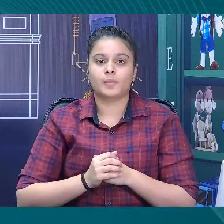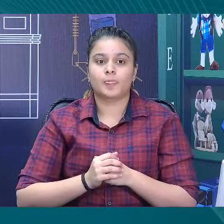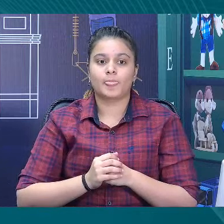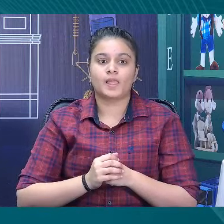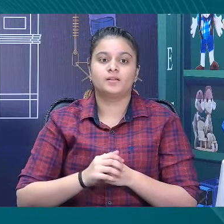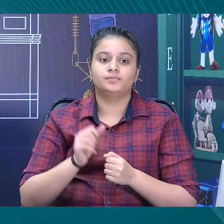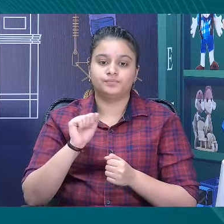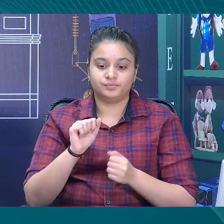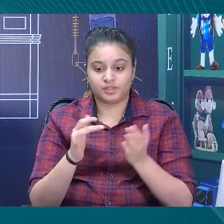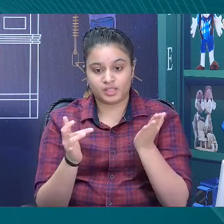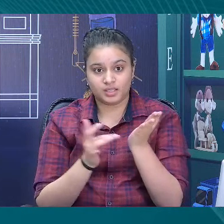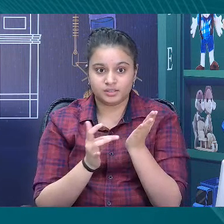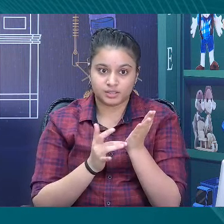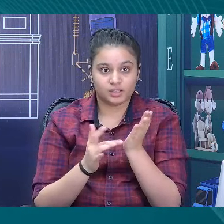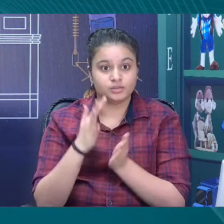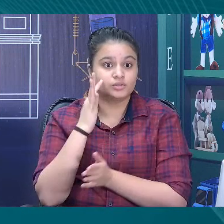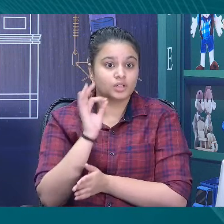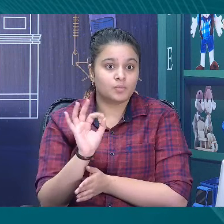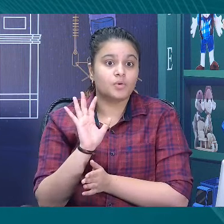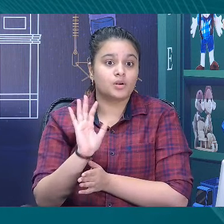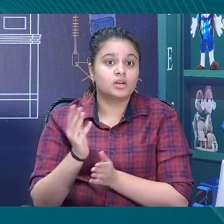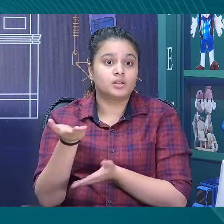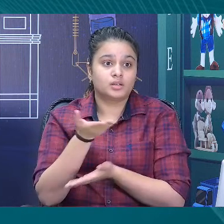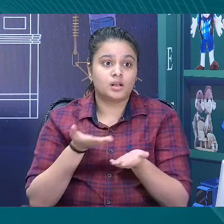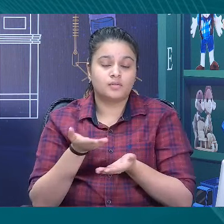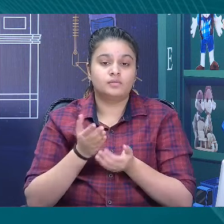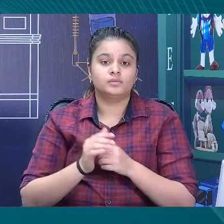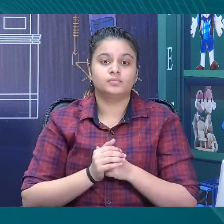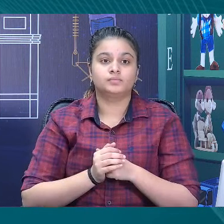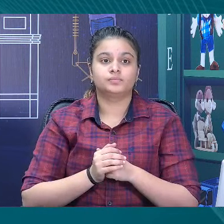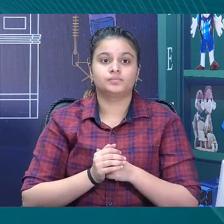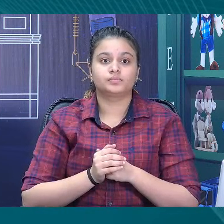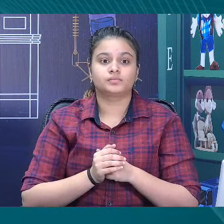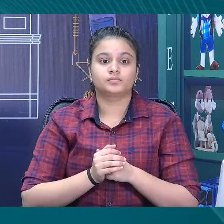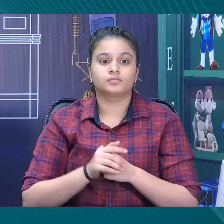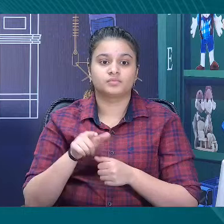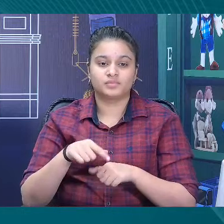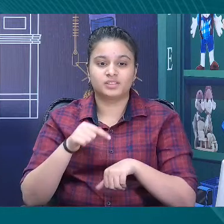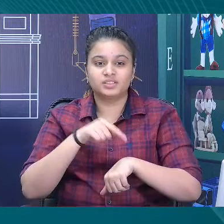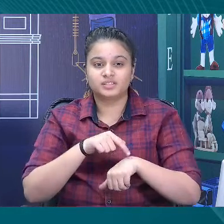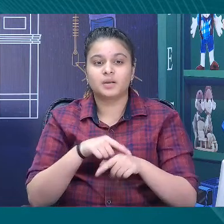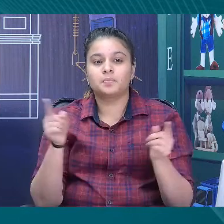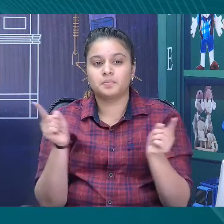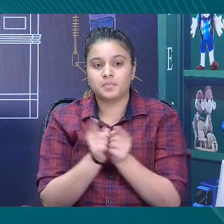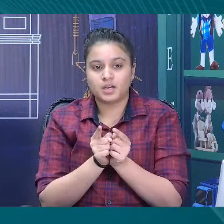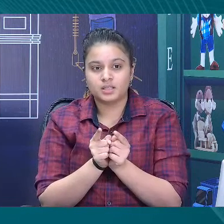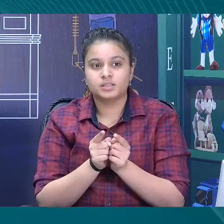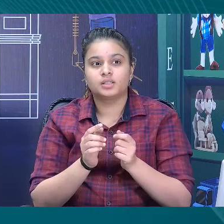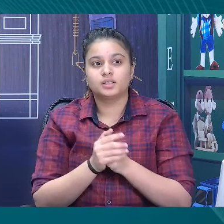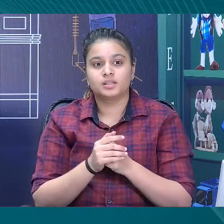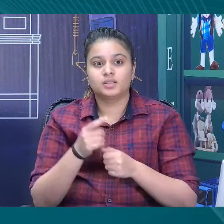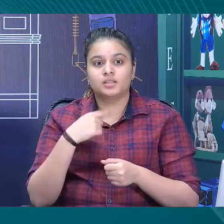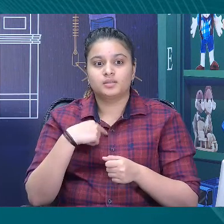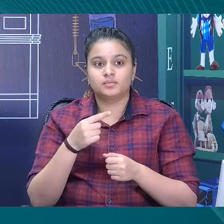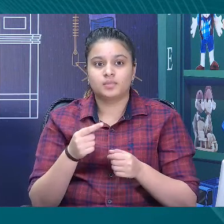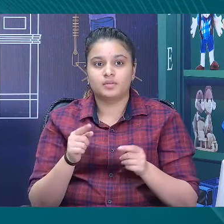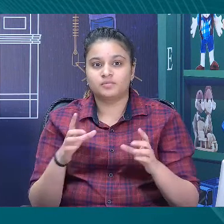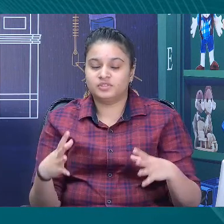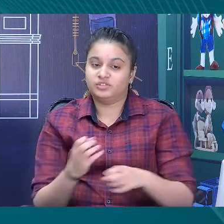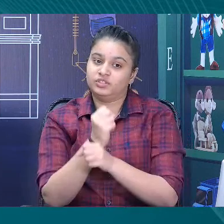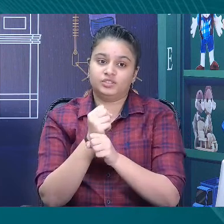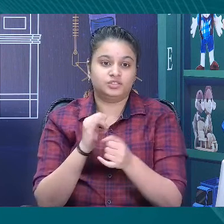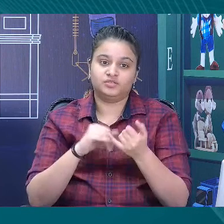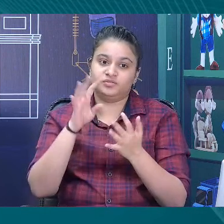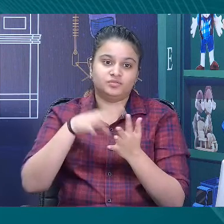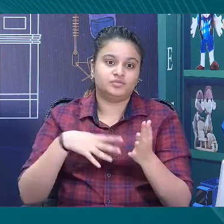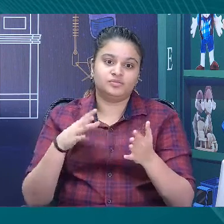course, technology plays a very important role here. And since we are running short of time, ma'am, I have to wrap up my session